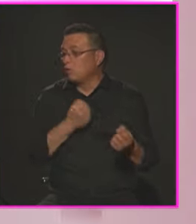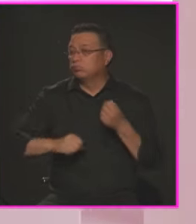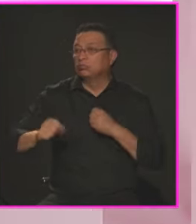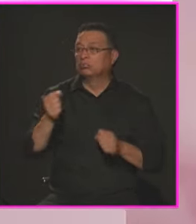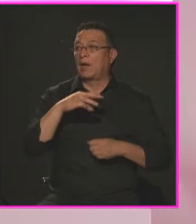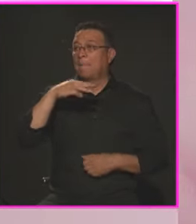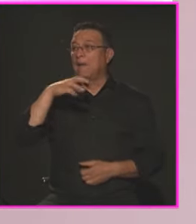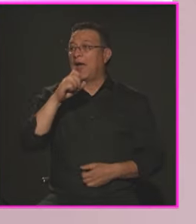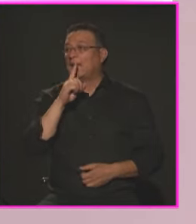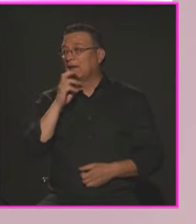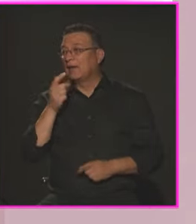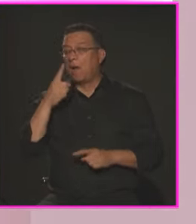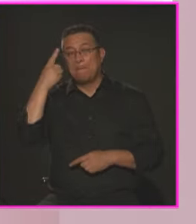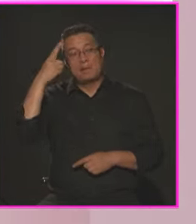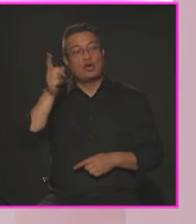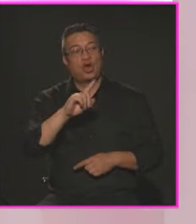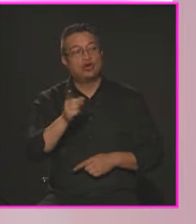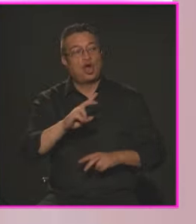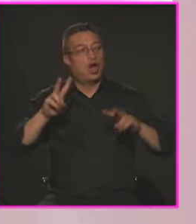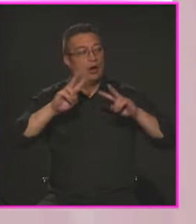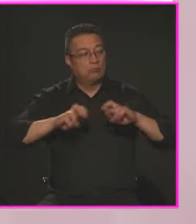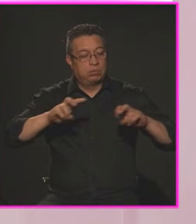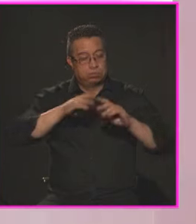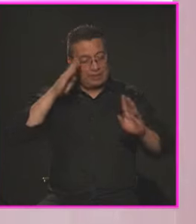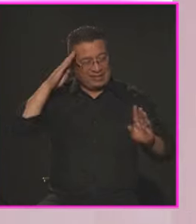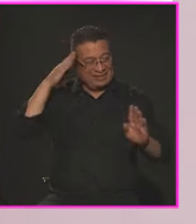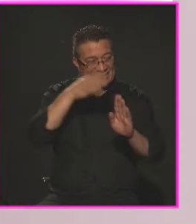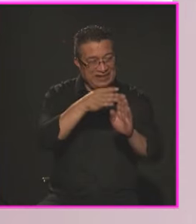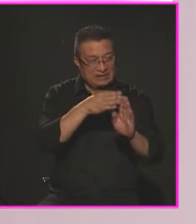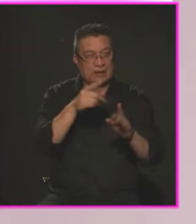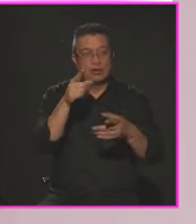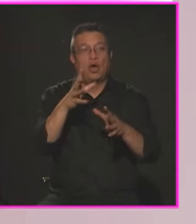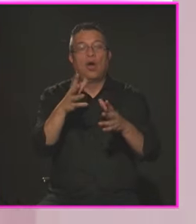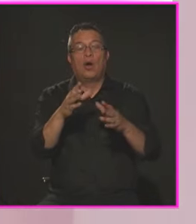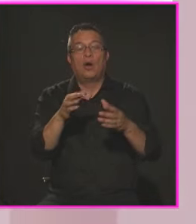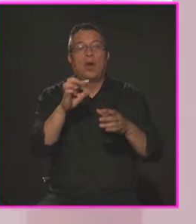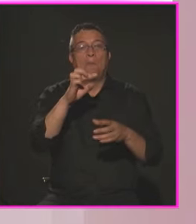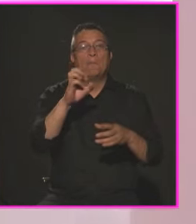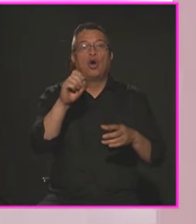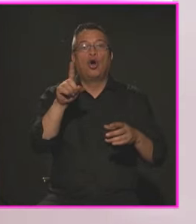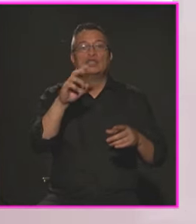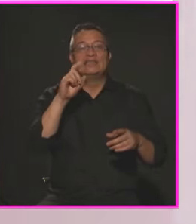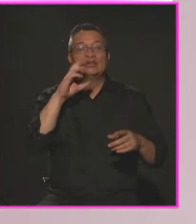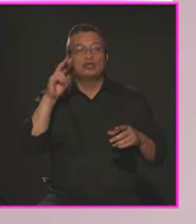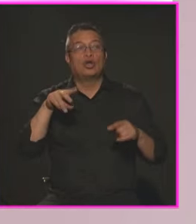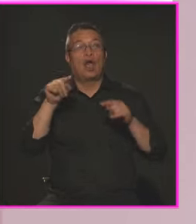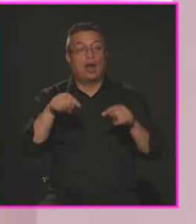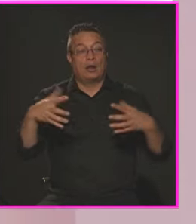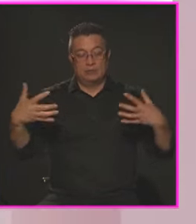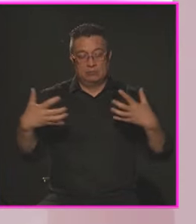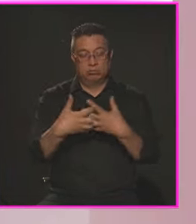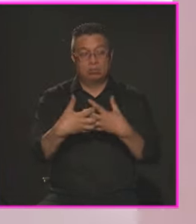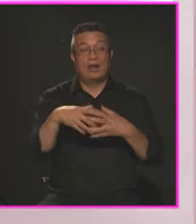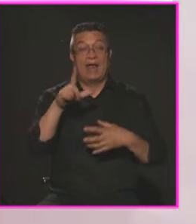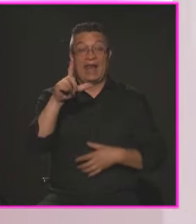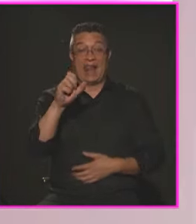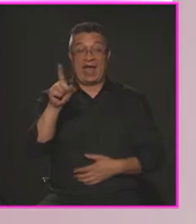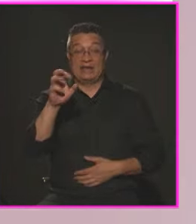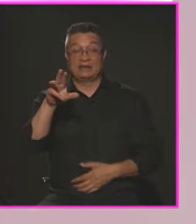directly entanglement and quantum superposition. Now, using lasers, we are able to address individually atoms, to manipulate them.